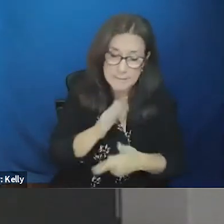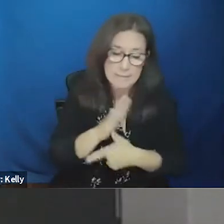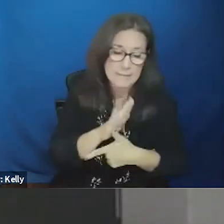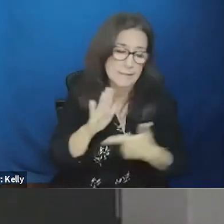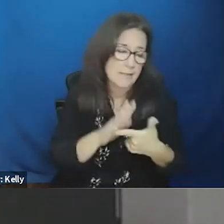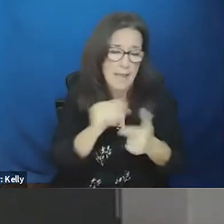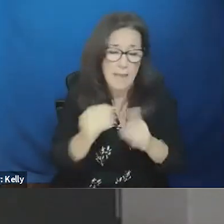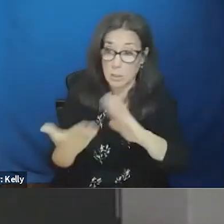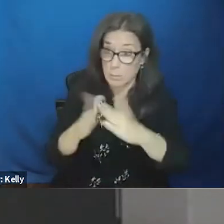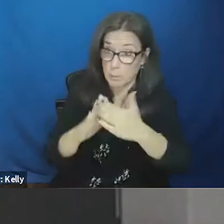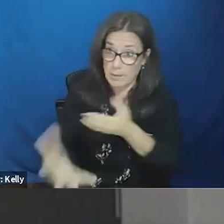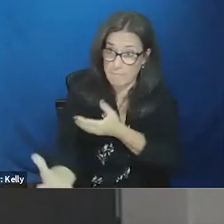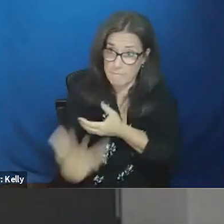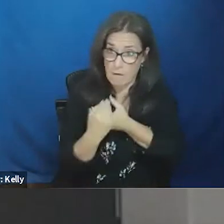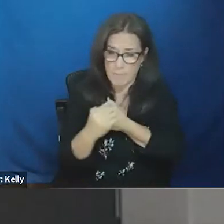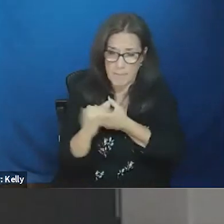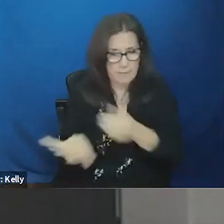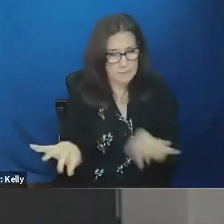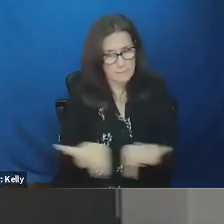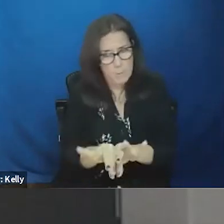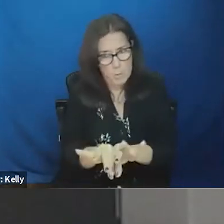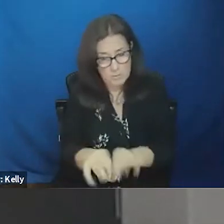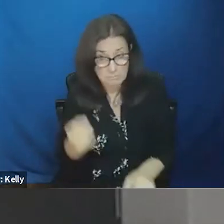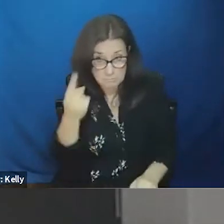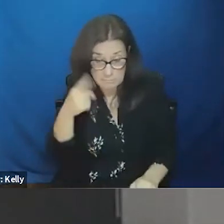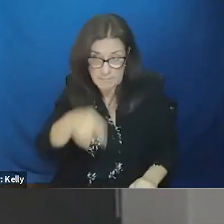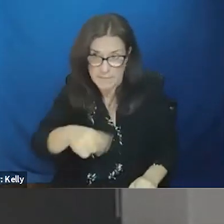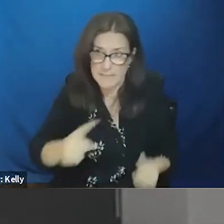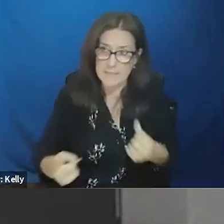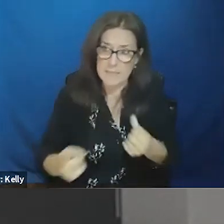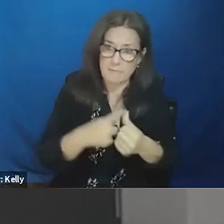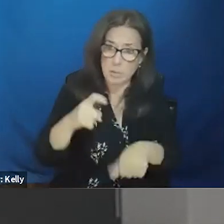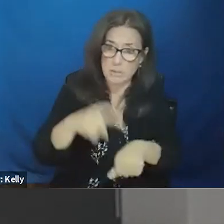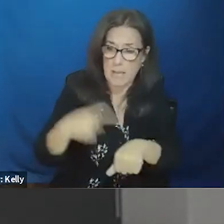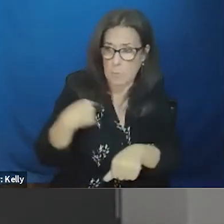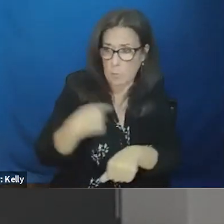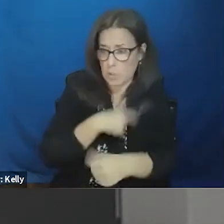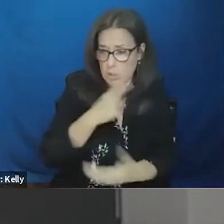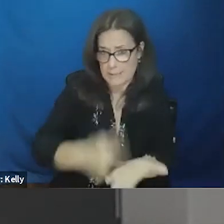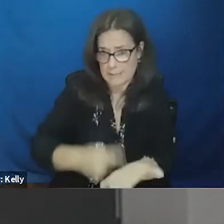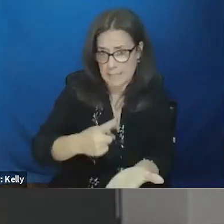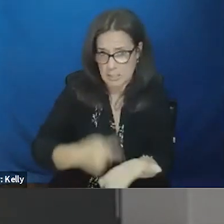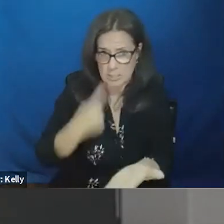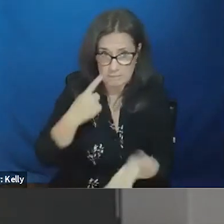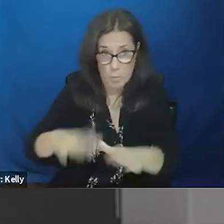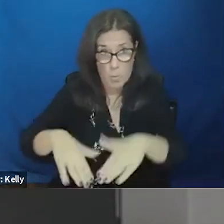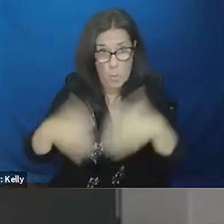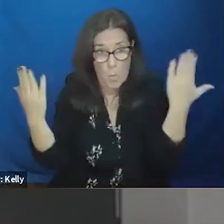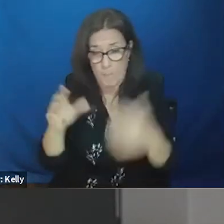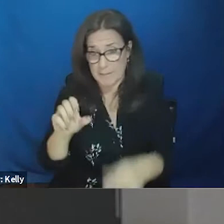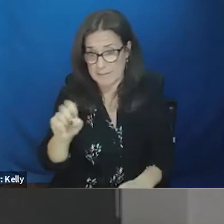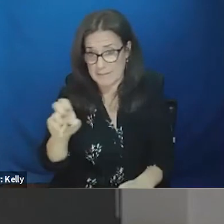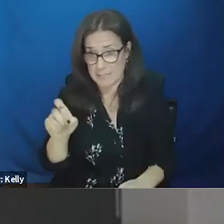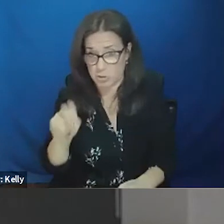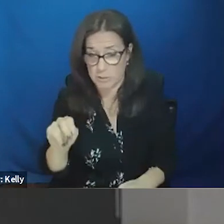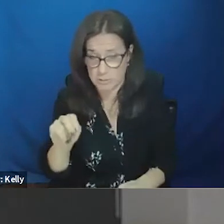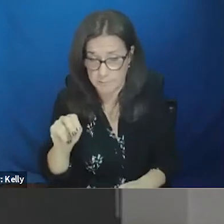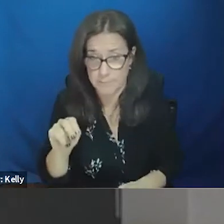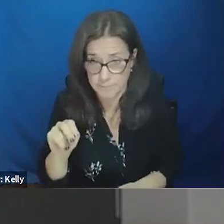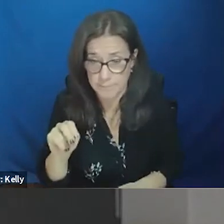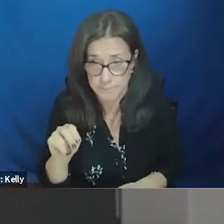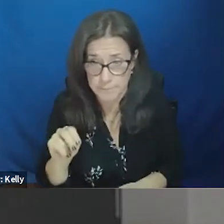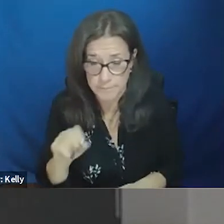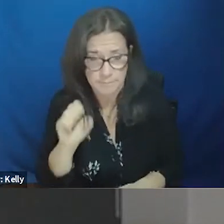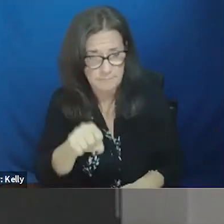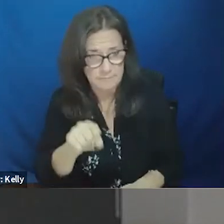is very important. And this is the first time, I believe, that we're discussing in an open session. Since the change. Since